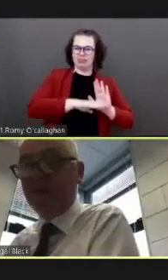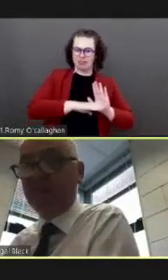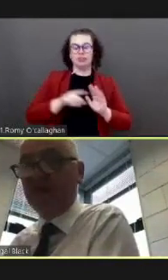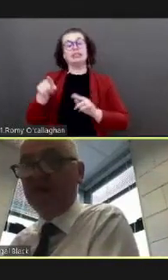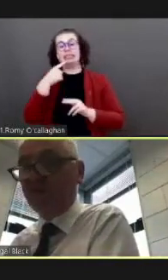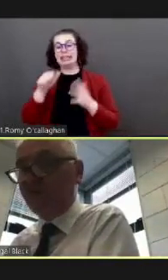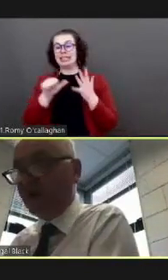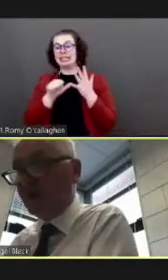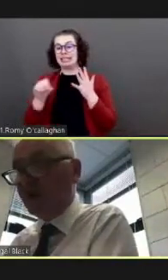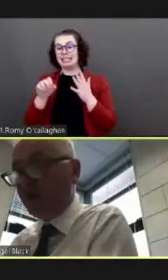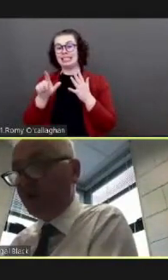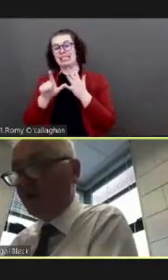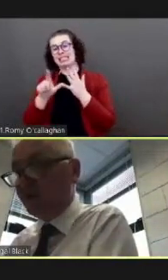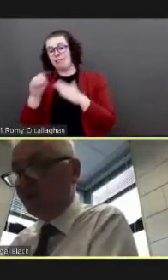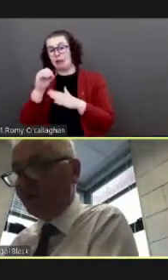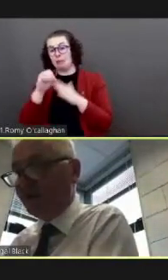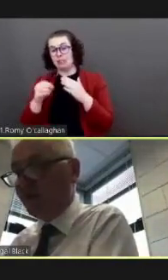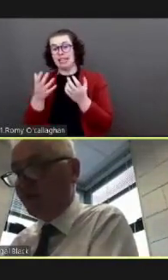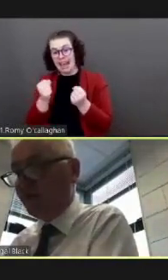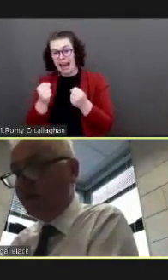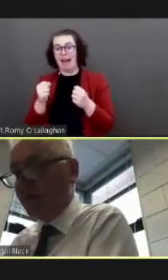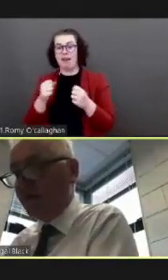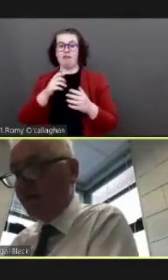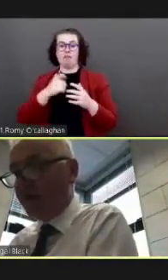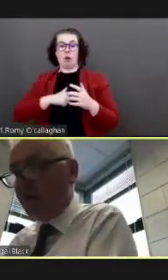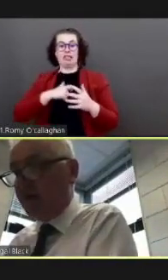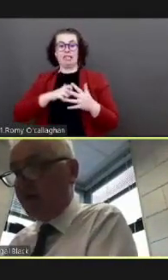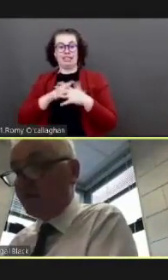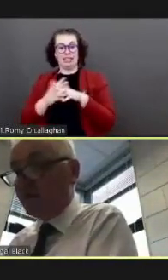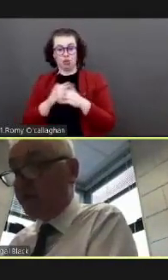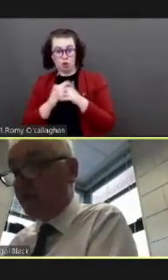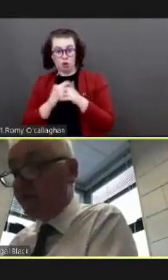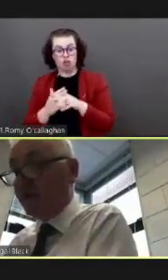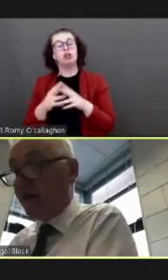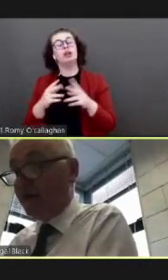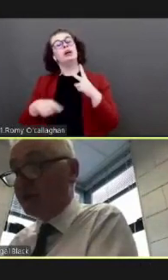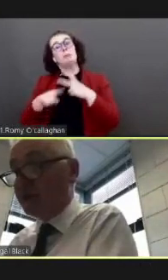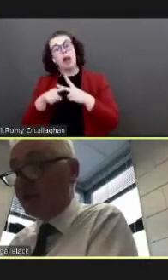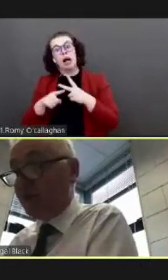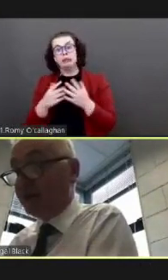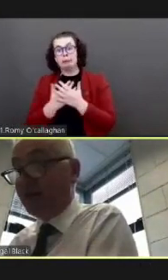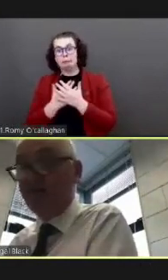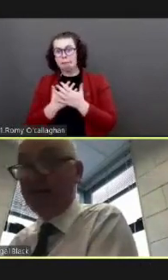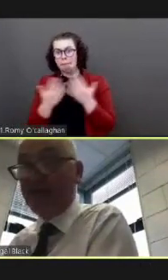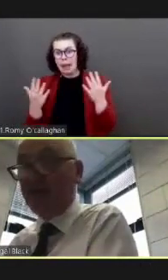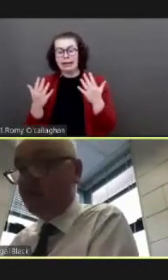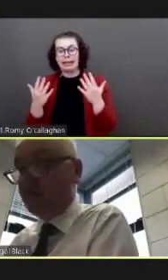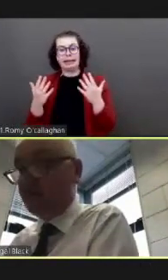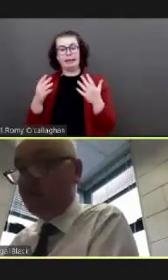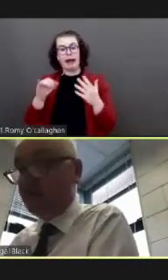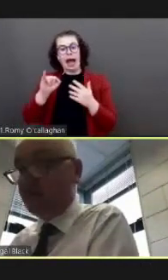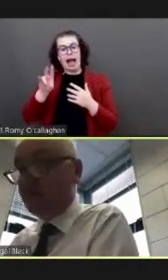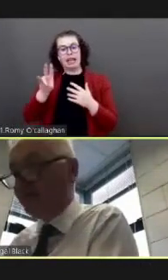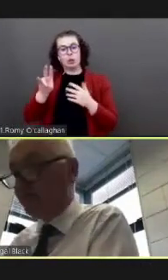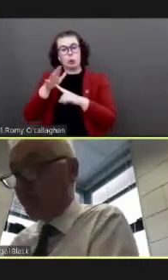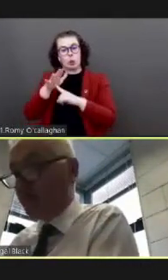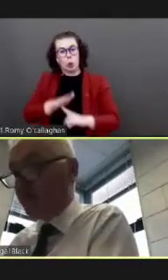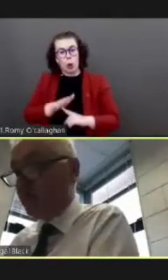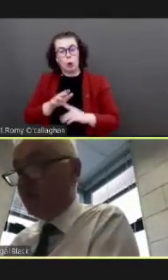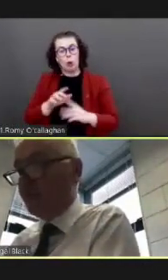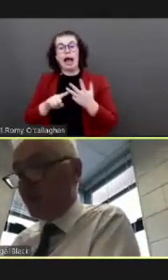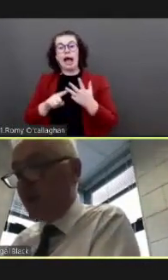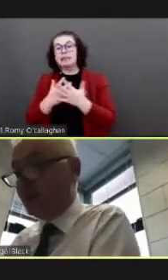prisoners have an IQ below 70. And I suppose a lot of ADHD is significantly undiagnosed in prisons.